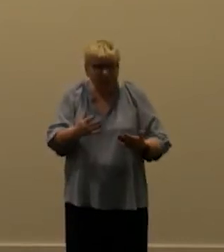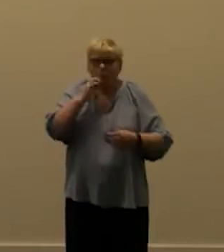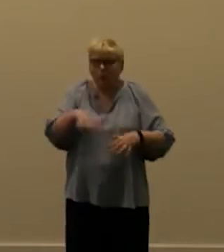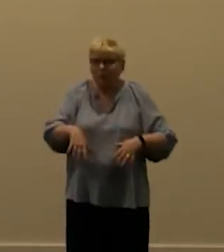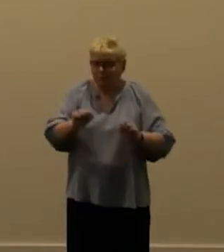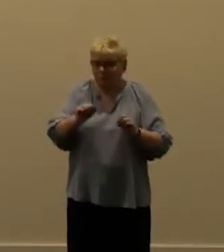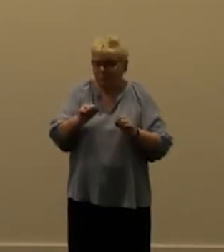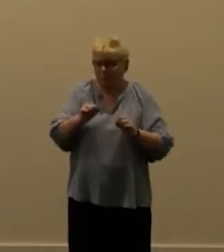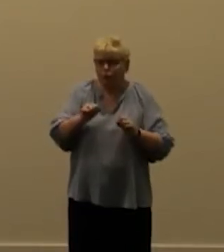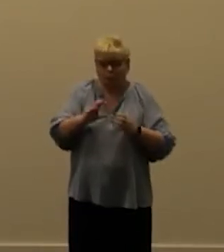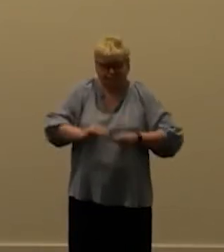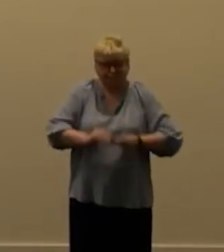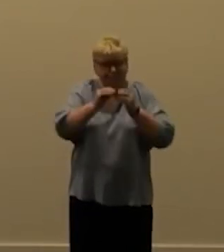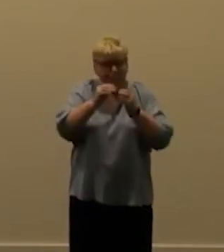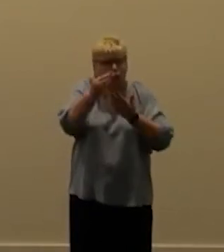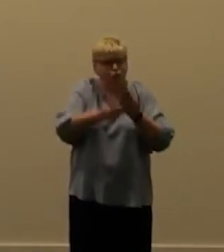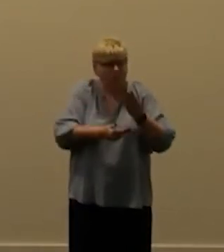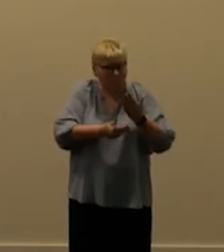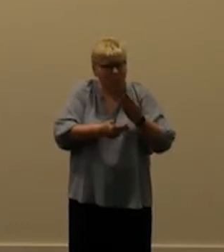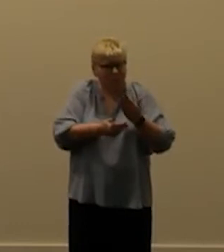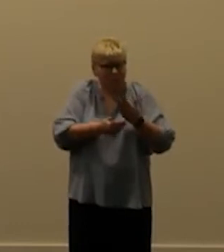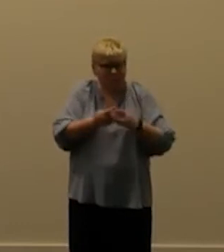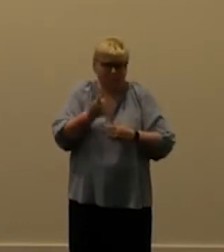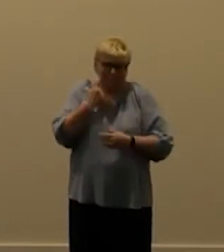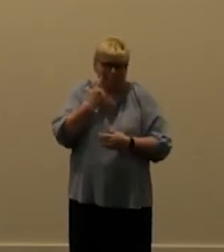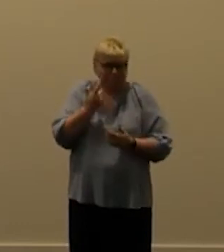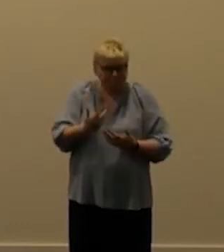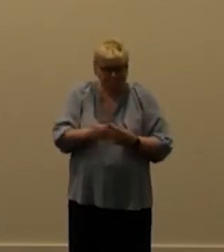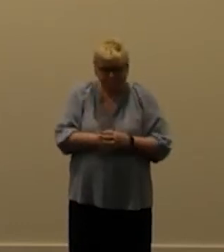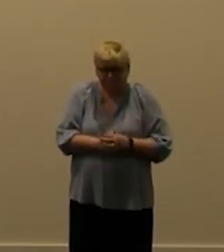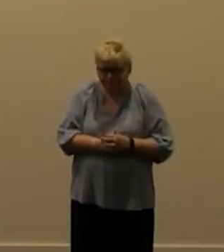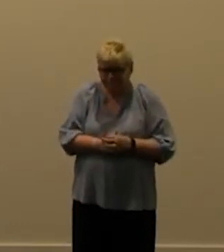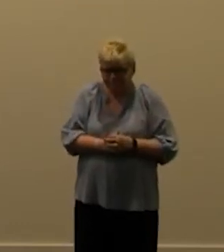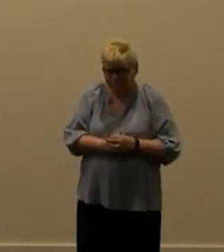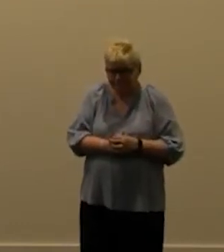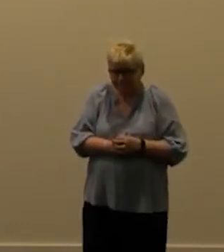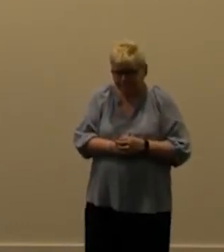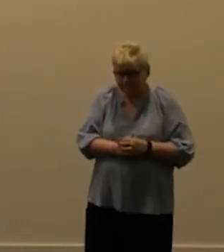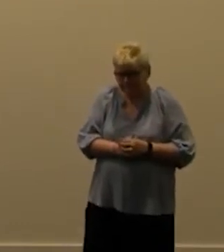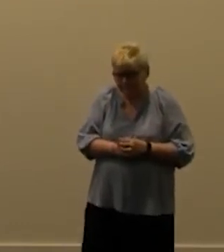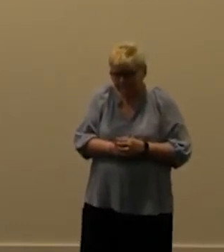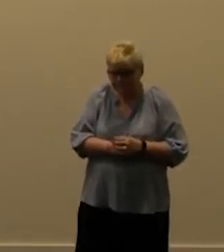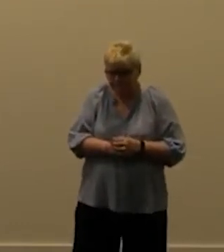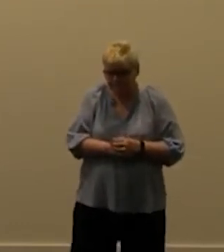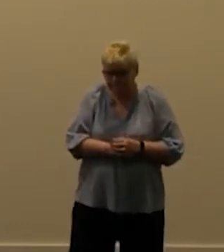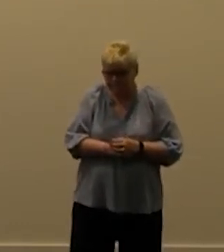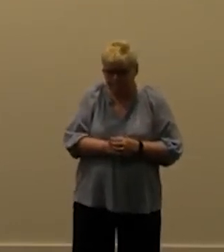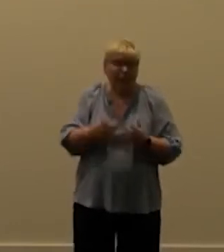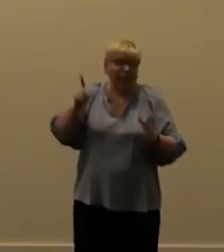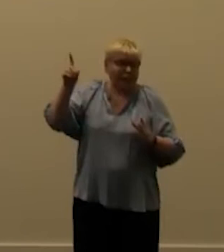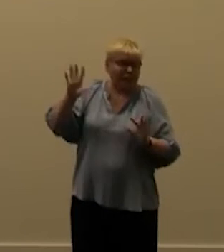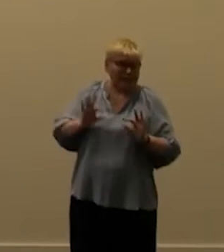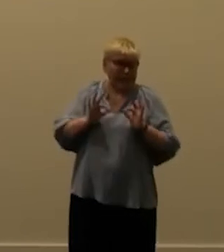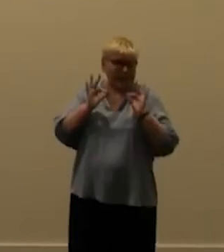trigger and move it to deploy and move it to our production tenant. And to me, that's probably the nirvana. I don't know who